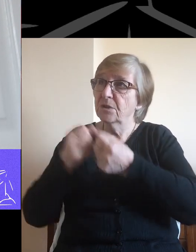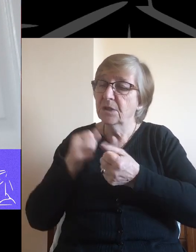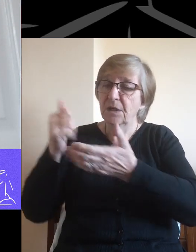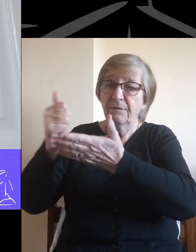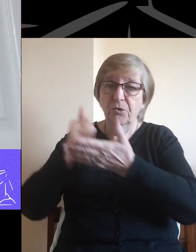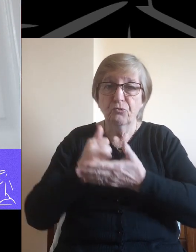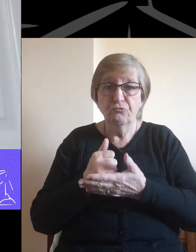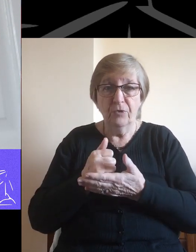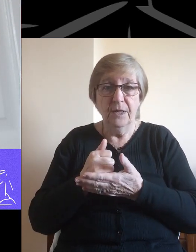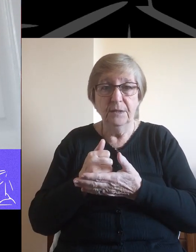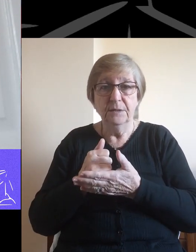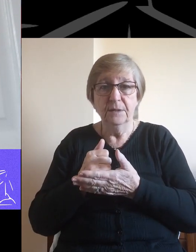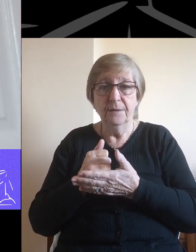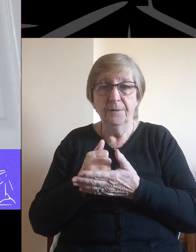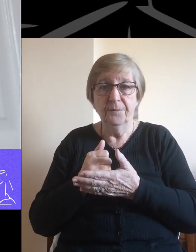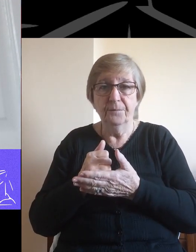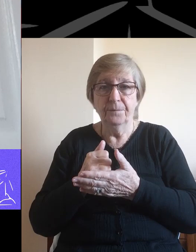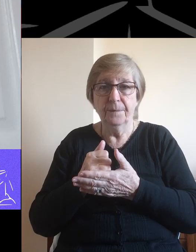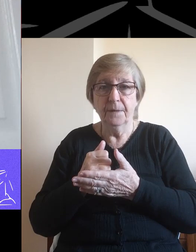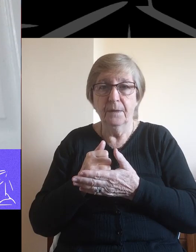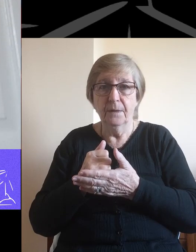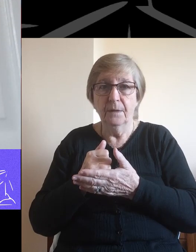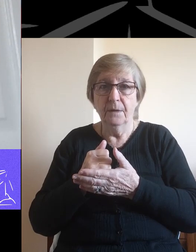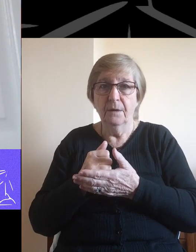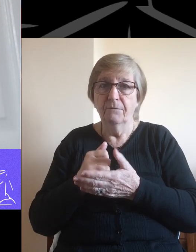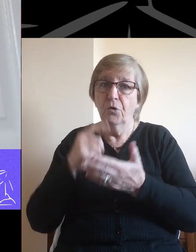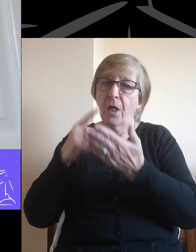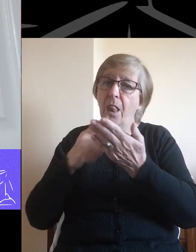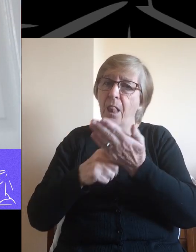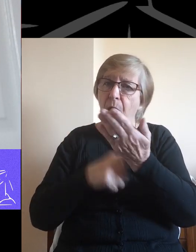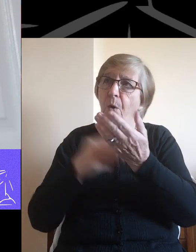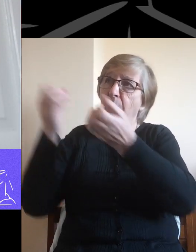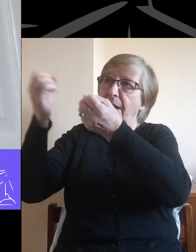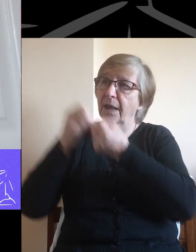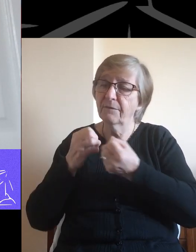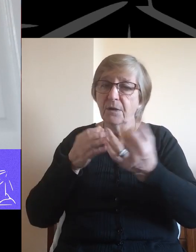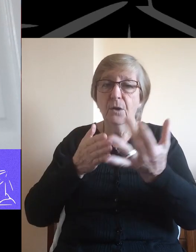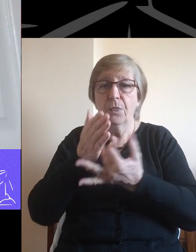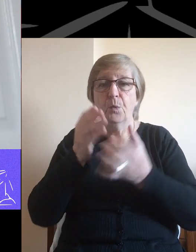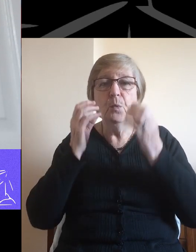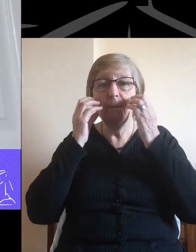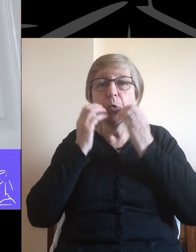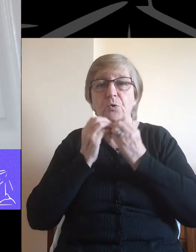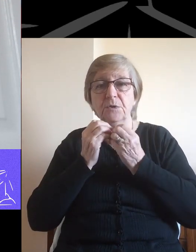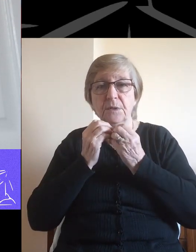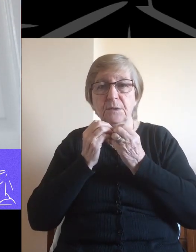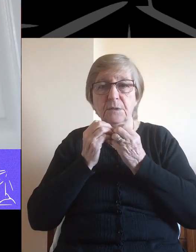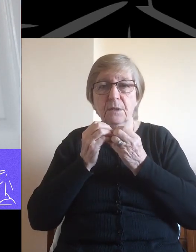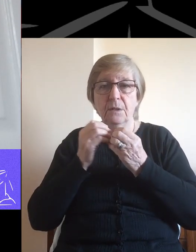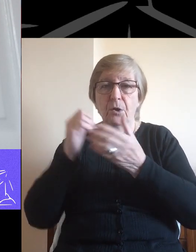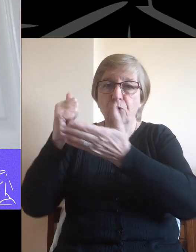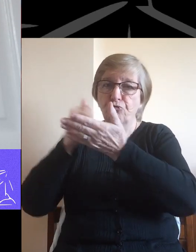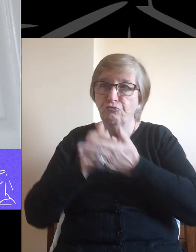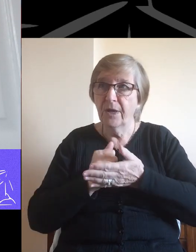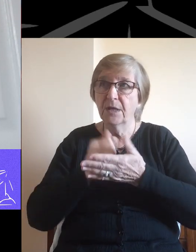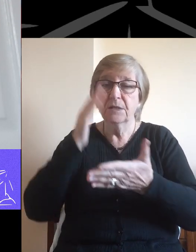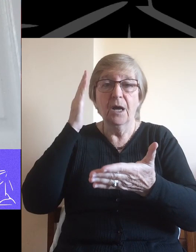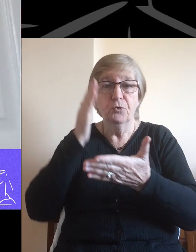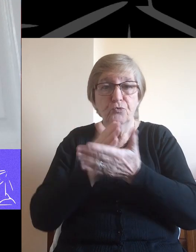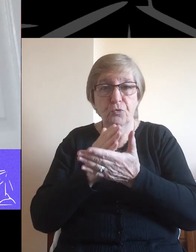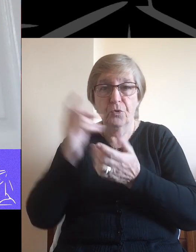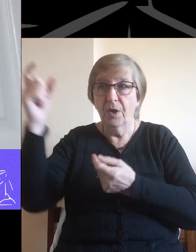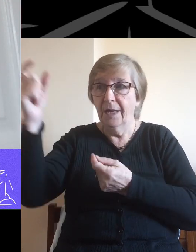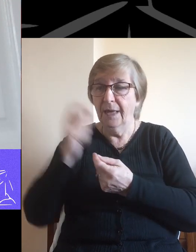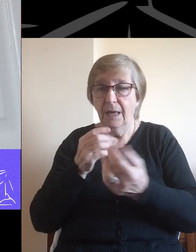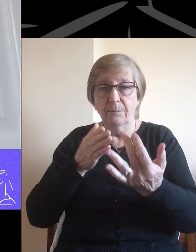received grace, in place of grace already given. For the law was given through Moses.